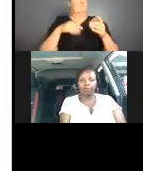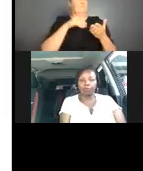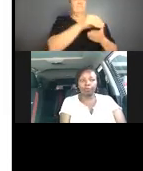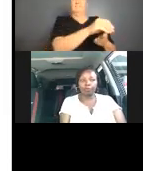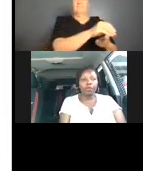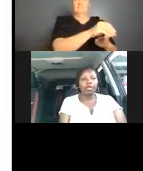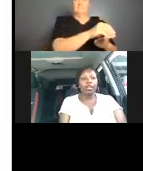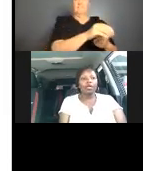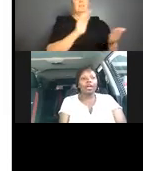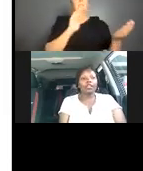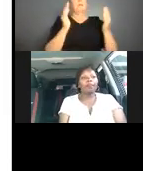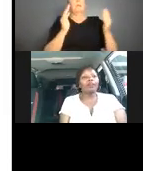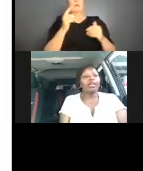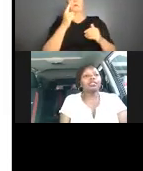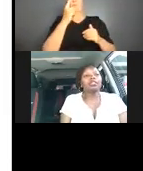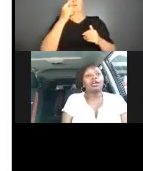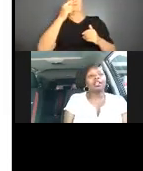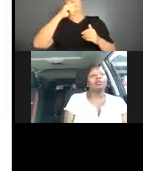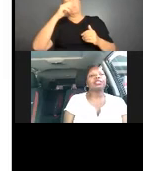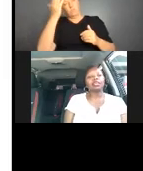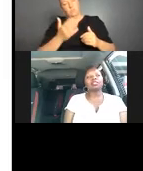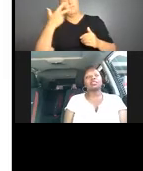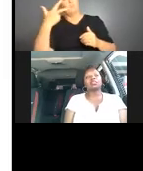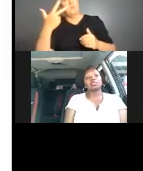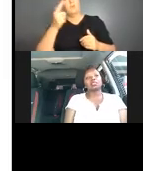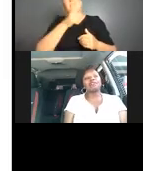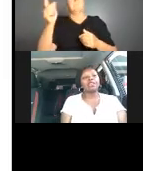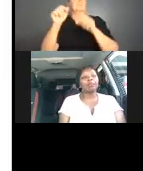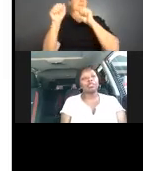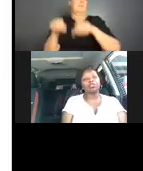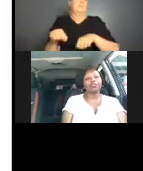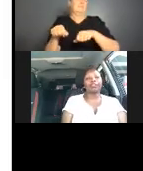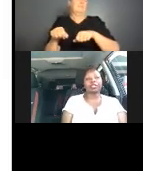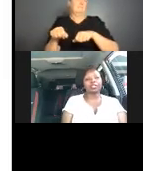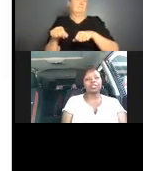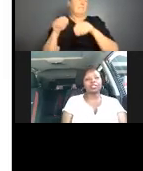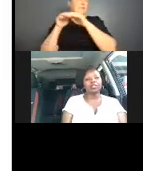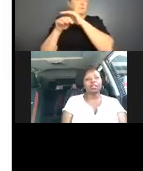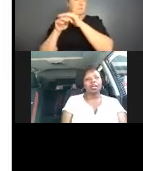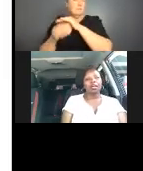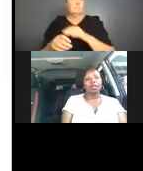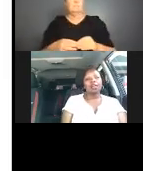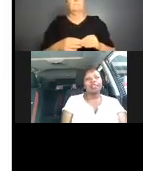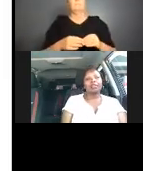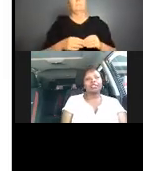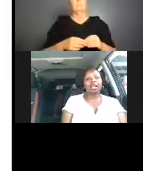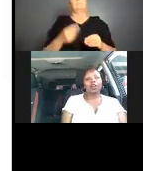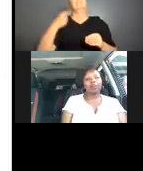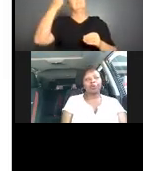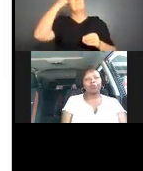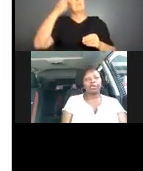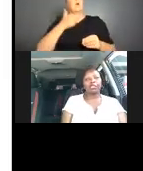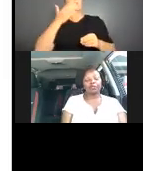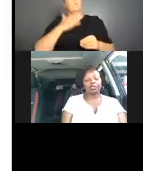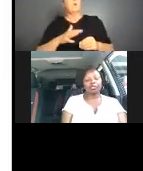people. Another barrier is the limited availability of services. There is lack